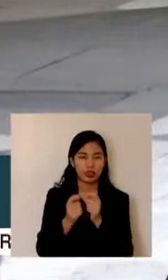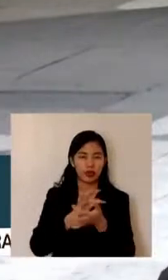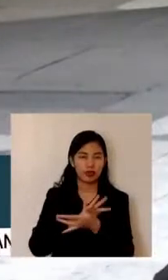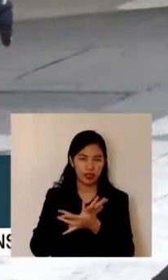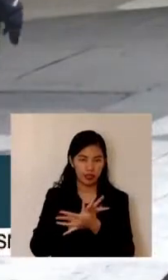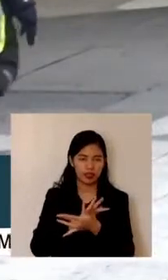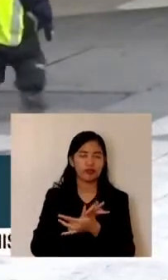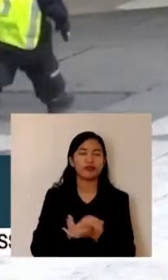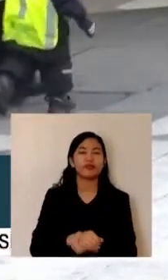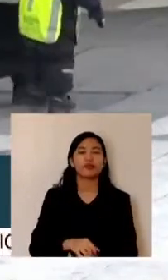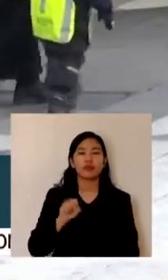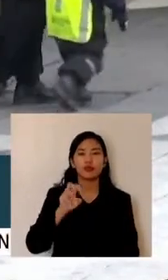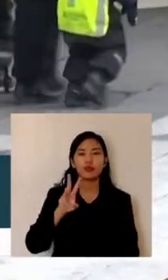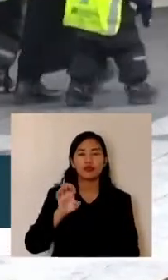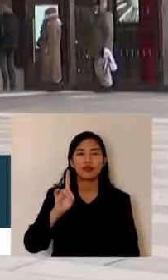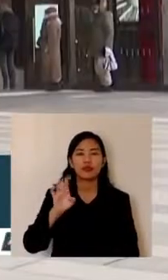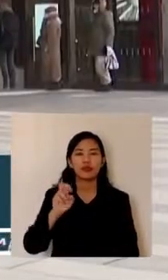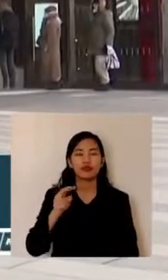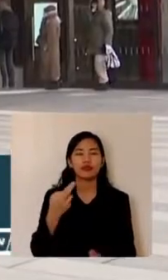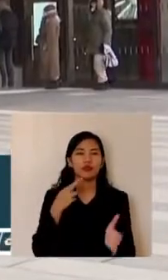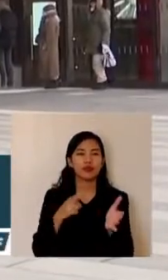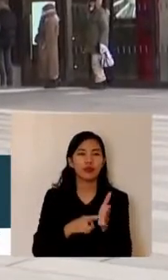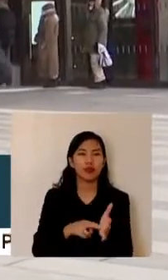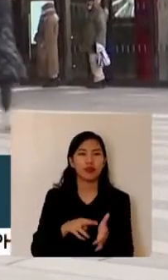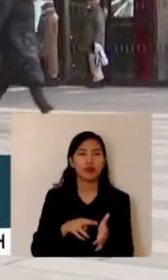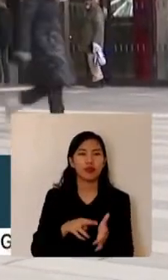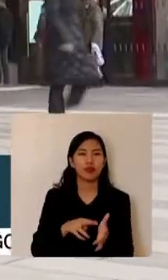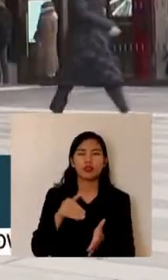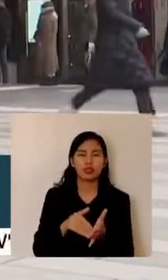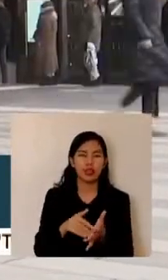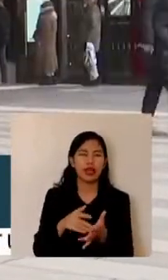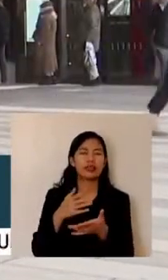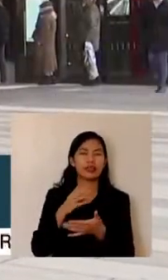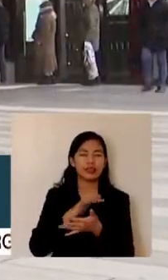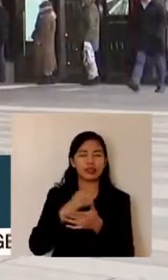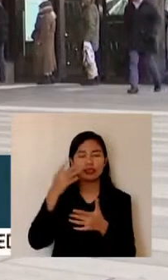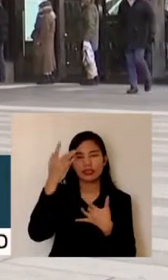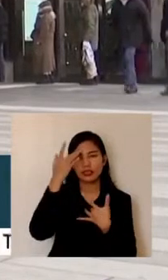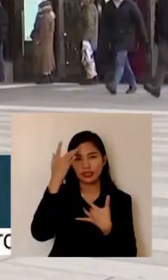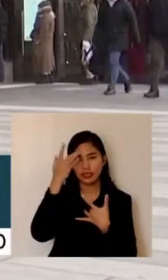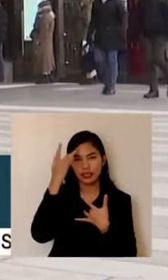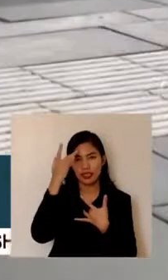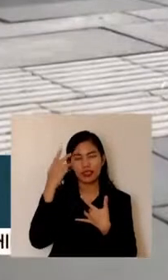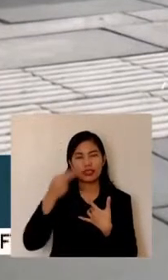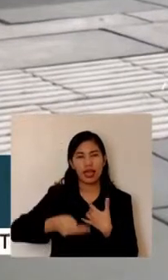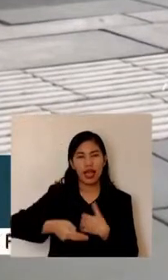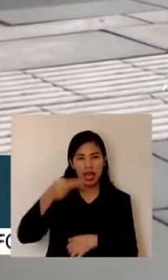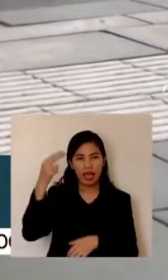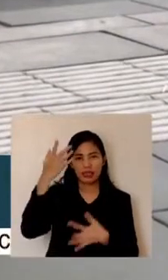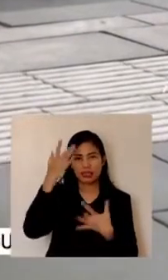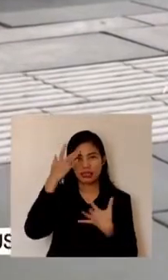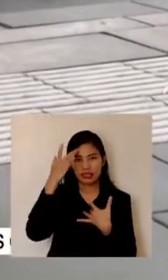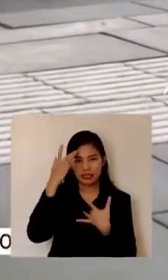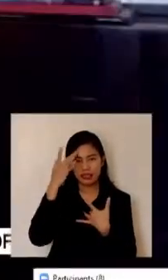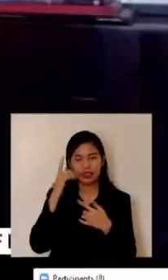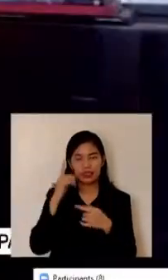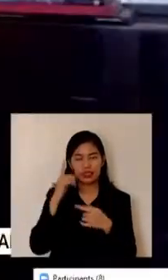Sweden registered more than 40,000 new cases on Wednesday, one of the highest daily tallies during the pandemic.